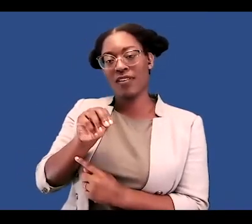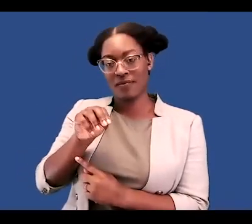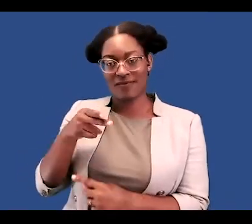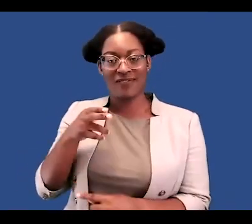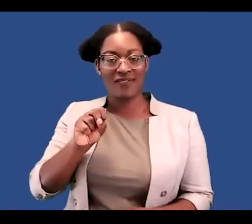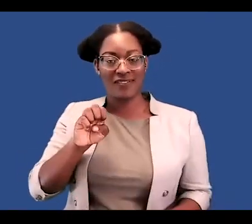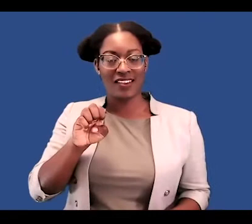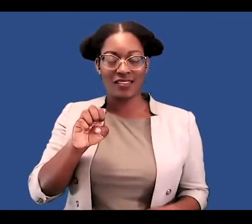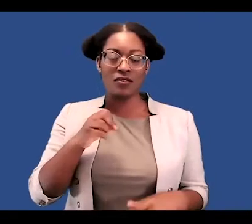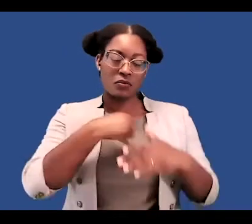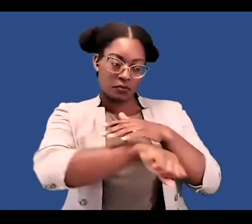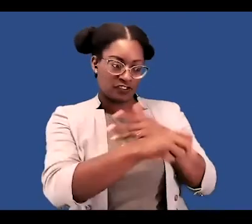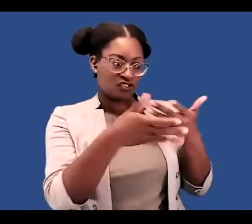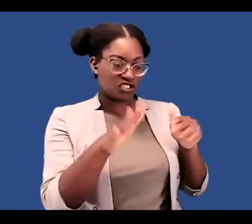to